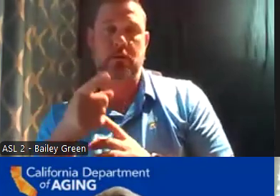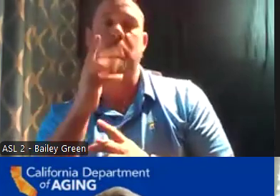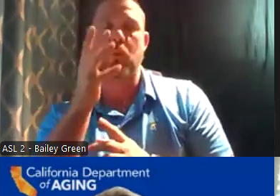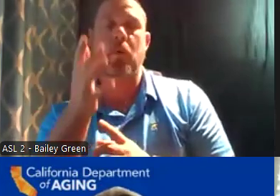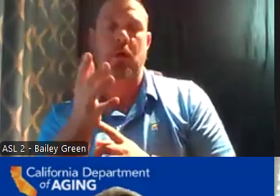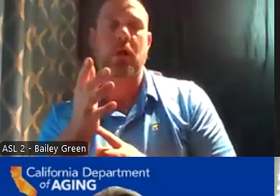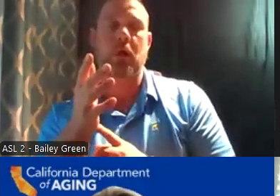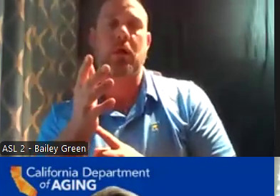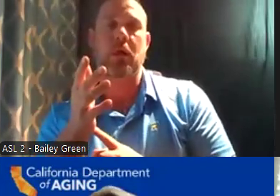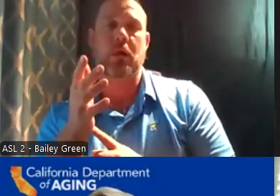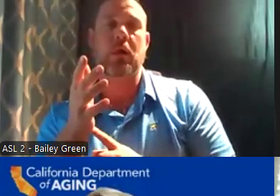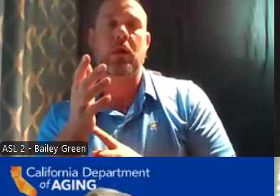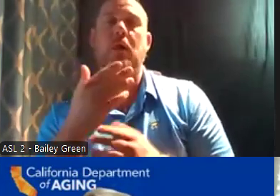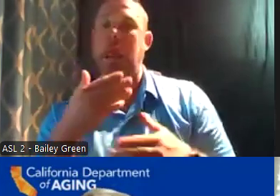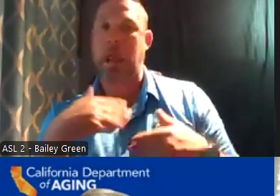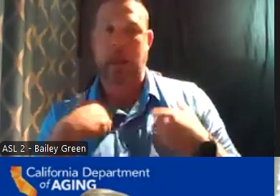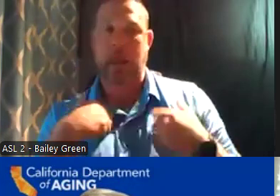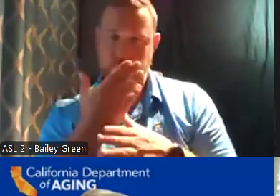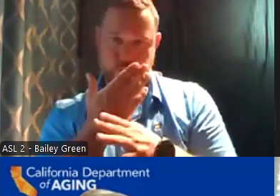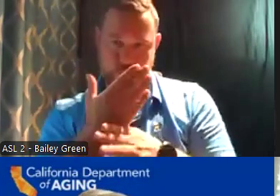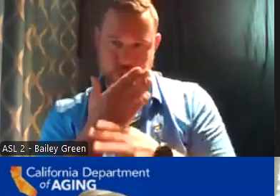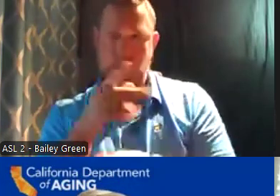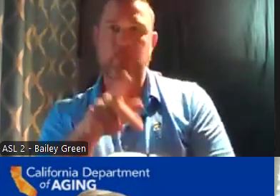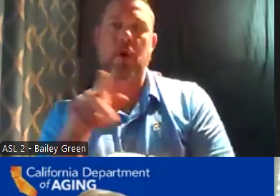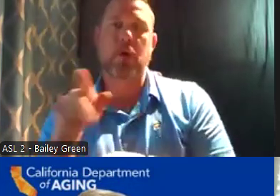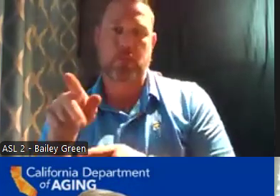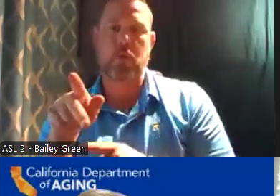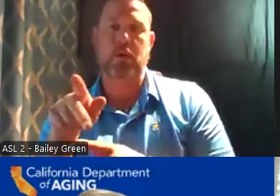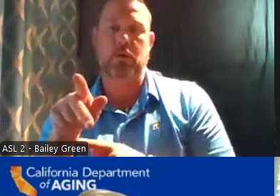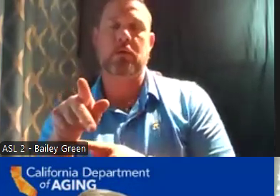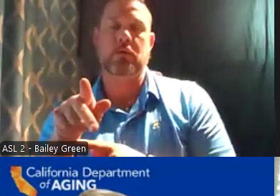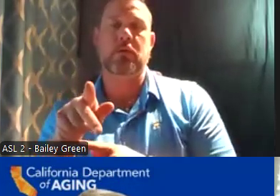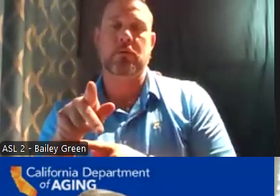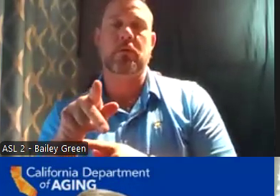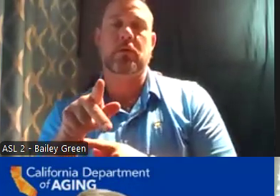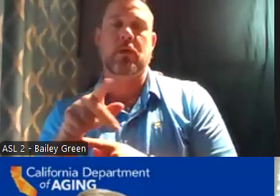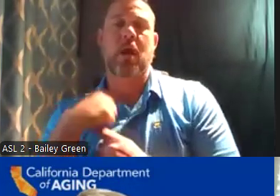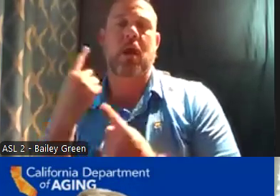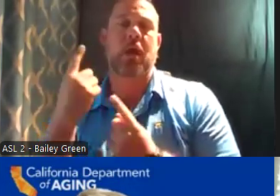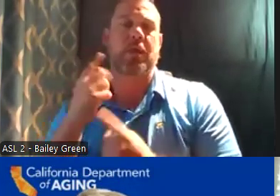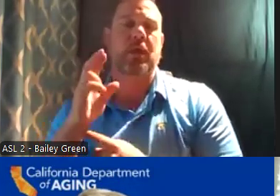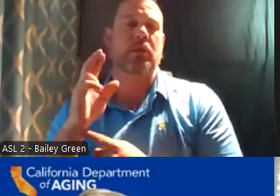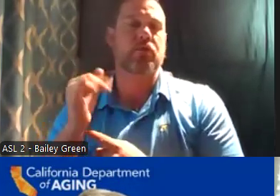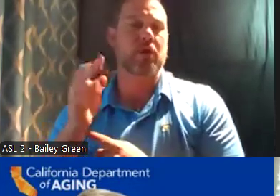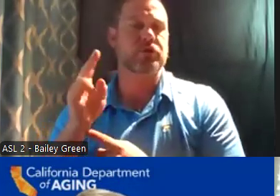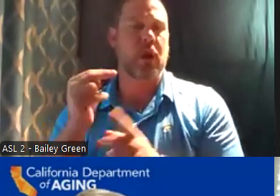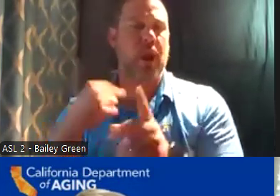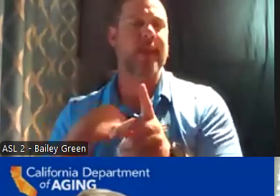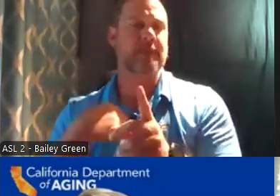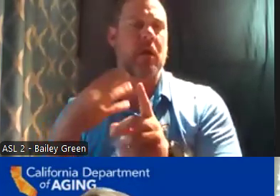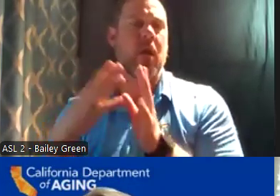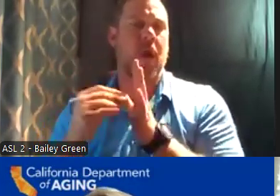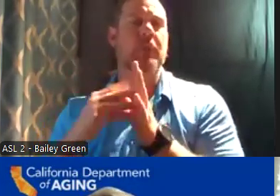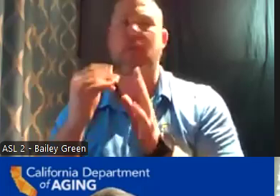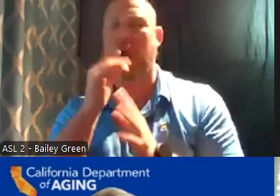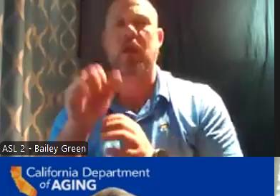Yes, absolutely. I am happy to share the PowerPoint, and I think Ranjana may have a copy, but I'm happy to forward